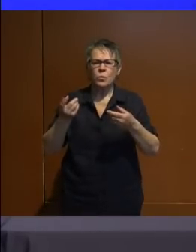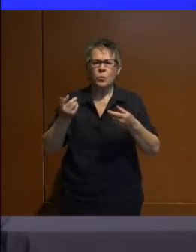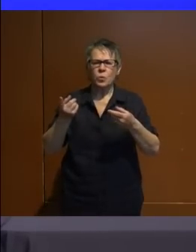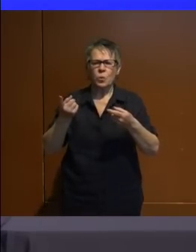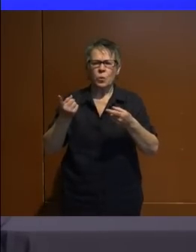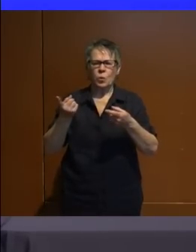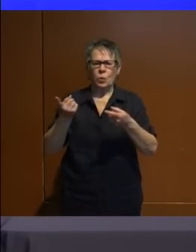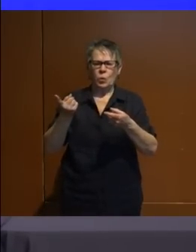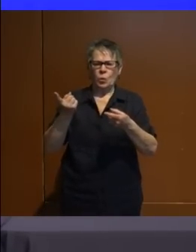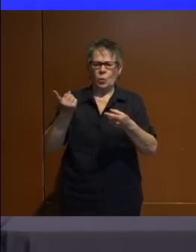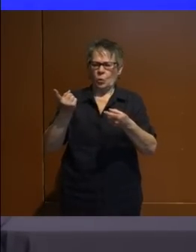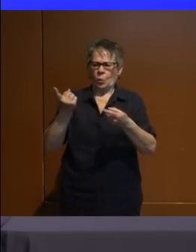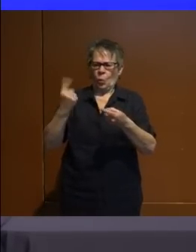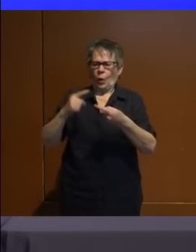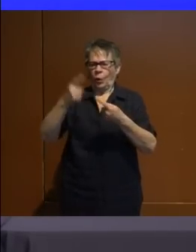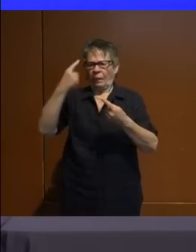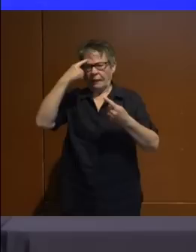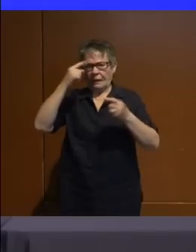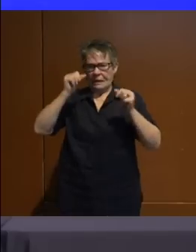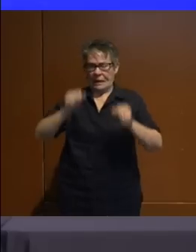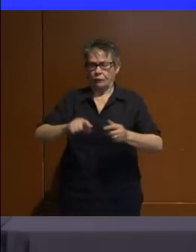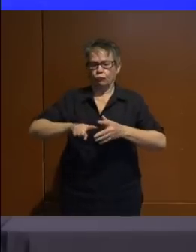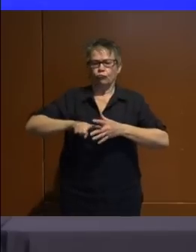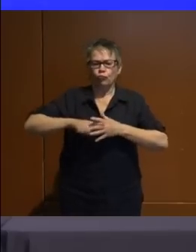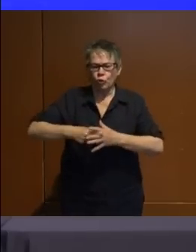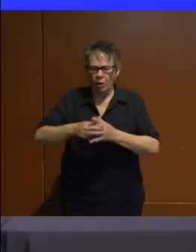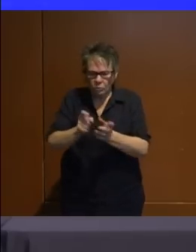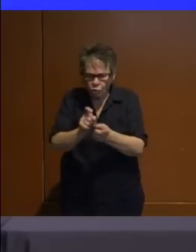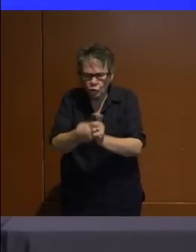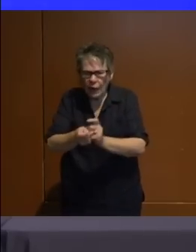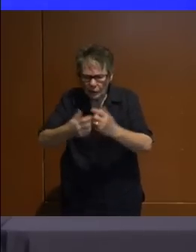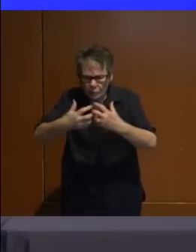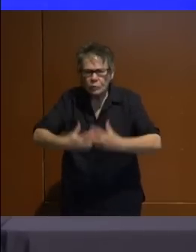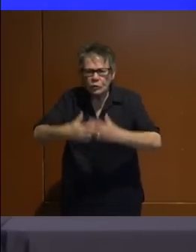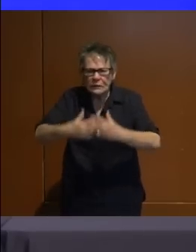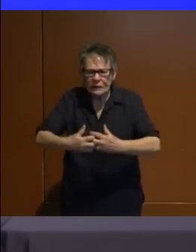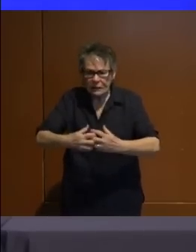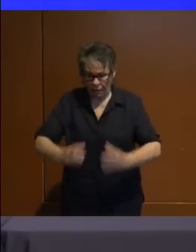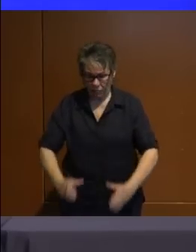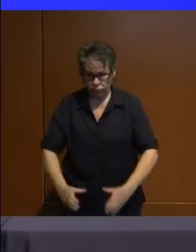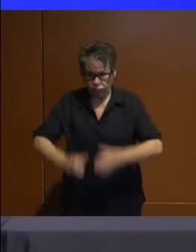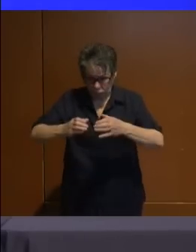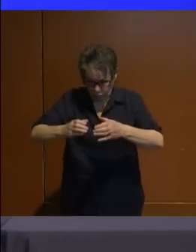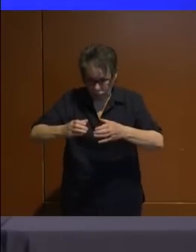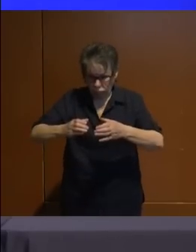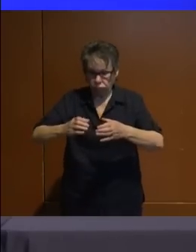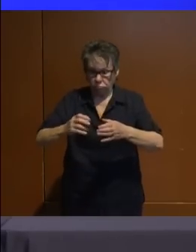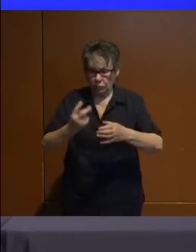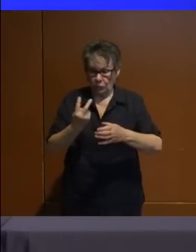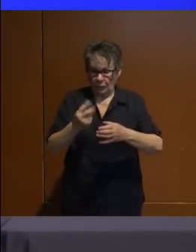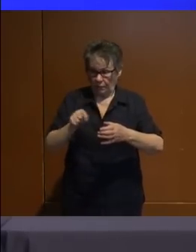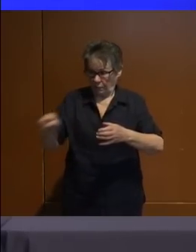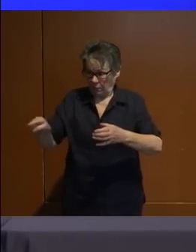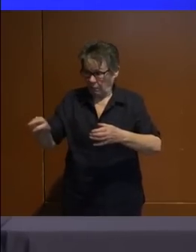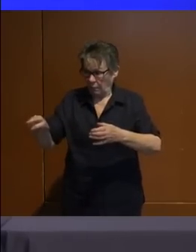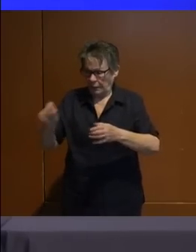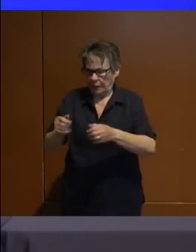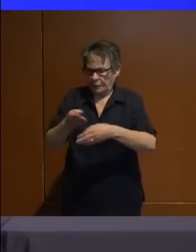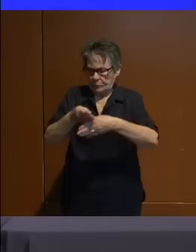move to the list of financial institutions that are compliant with the mortgage, the 90-day mortgage